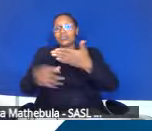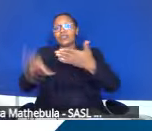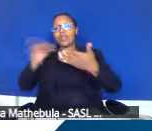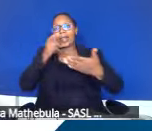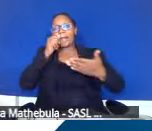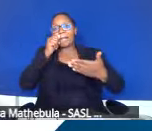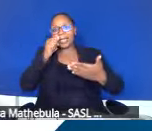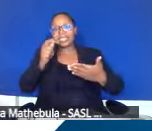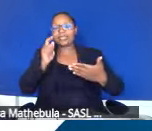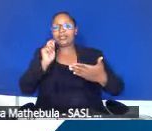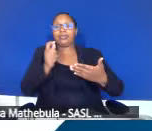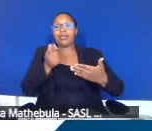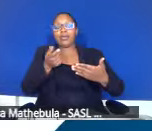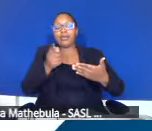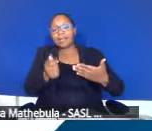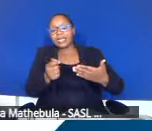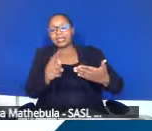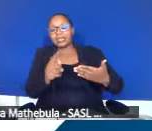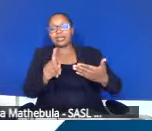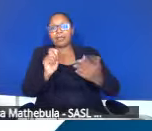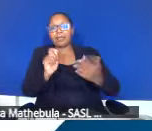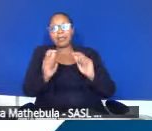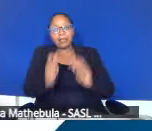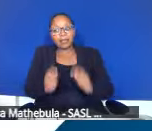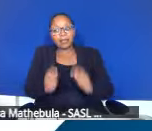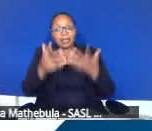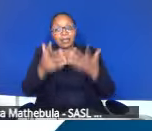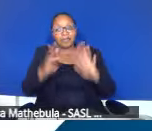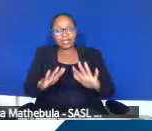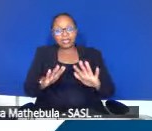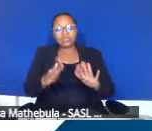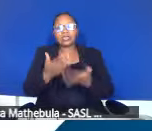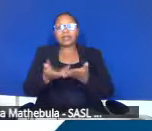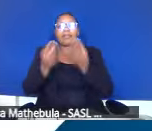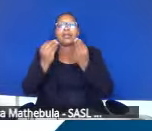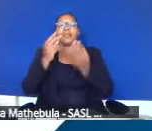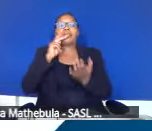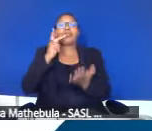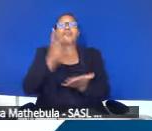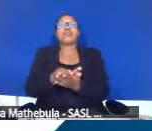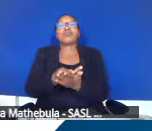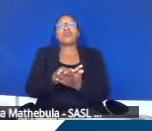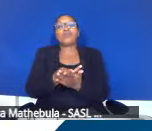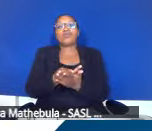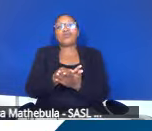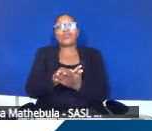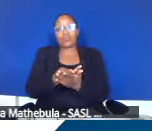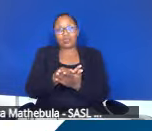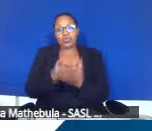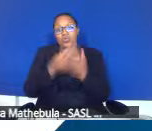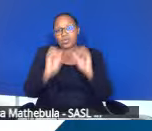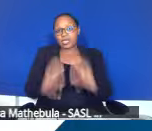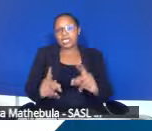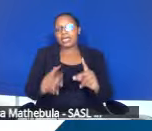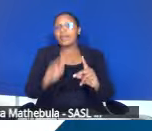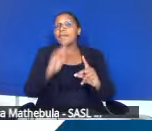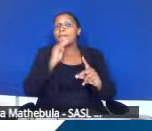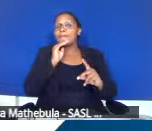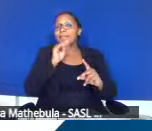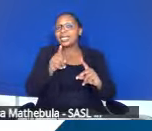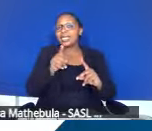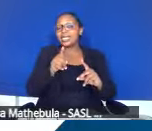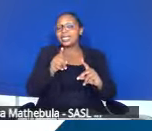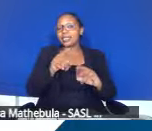scheme, together with proof of such amounts incurred. Okay, so in other words, remember what we